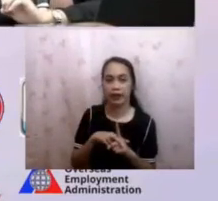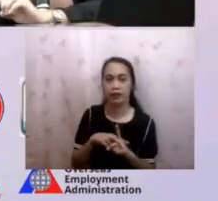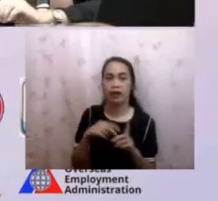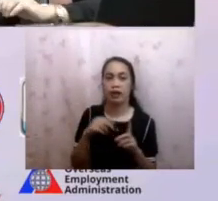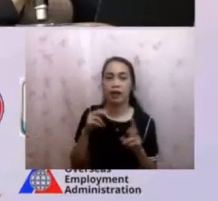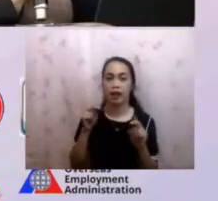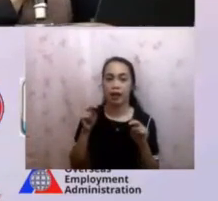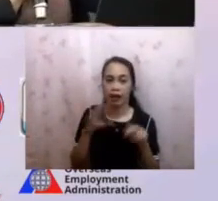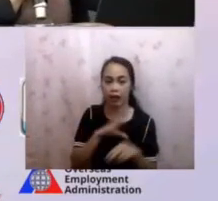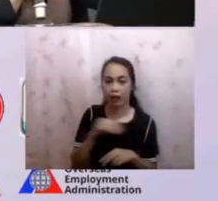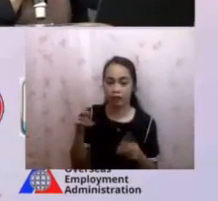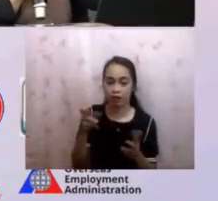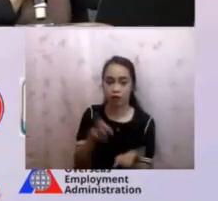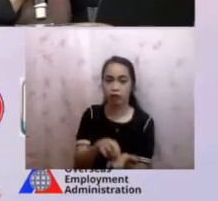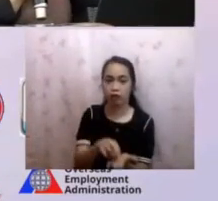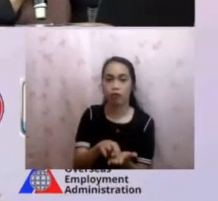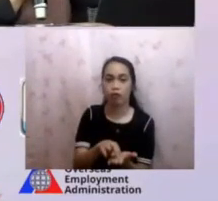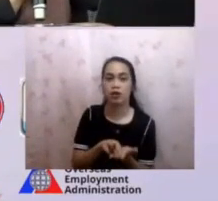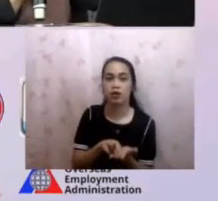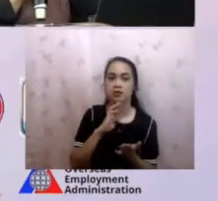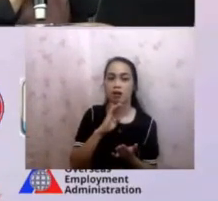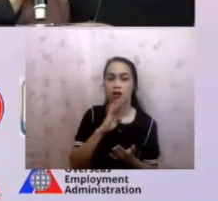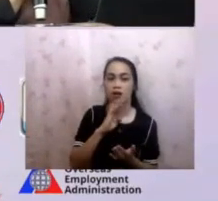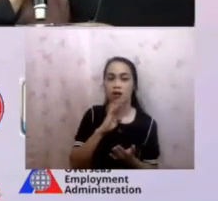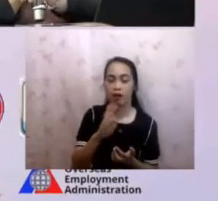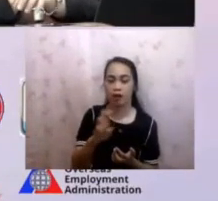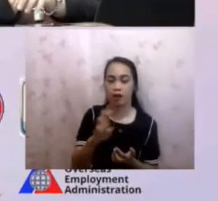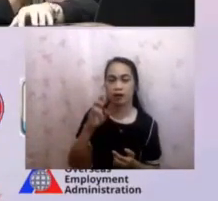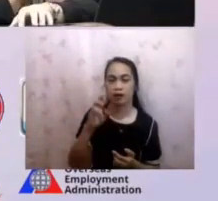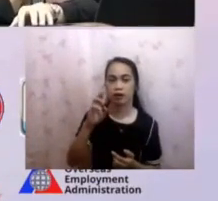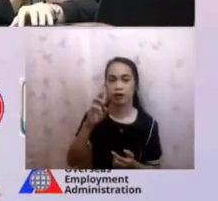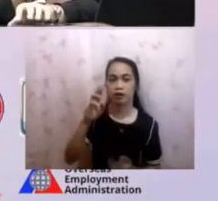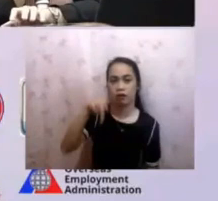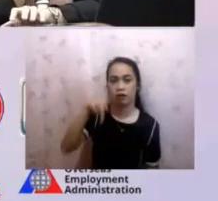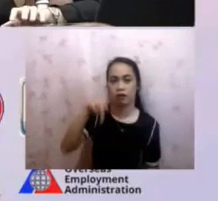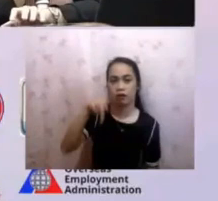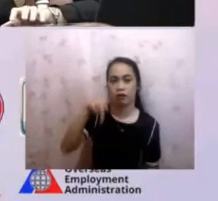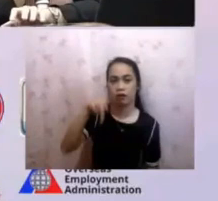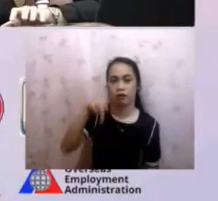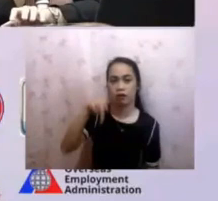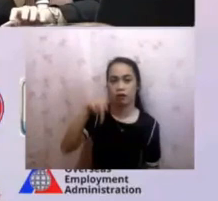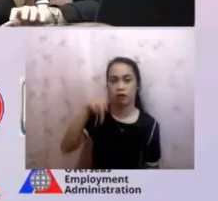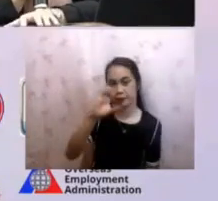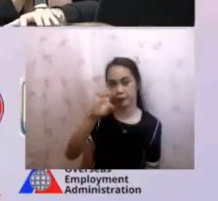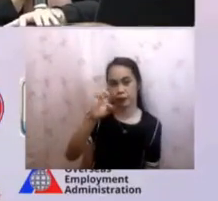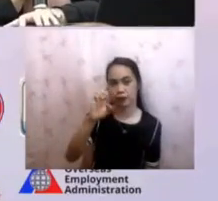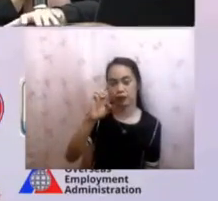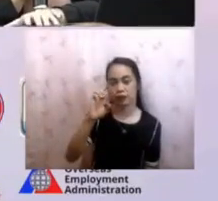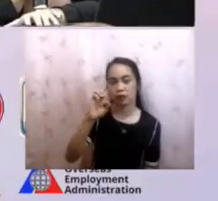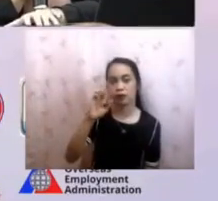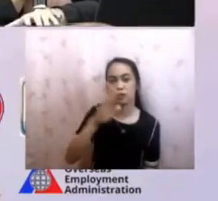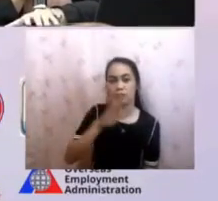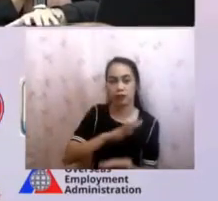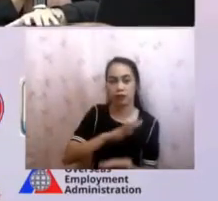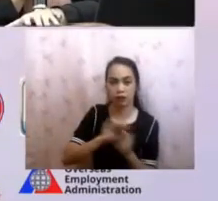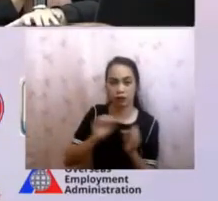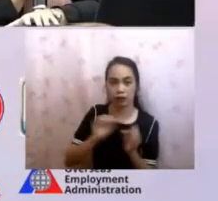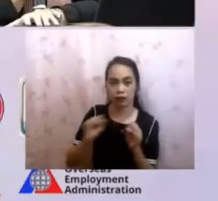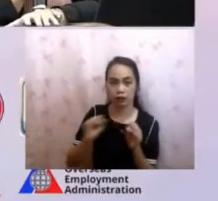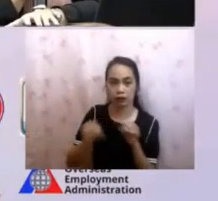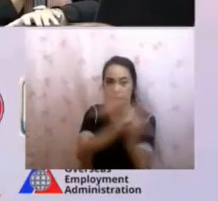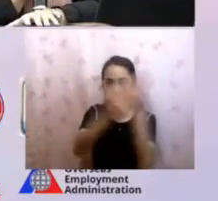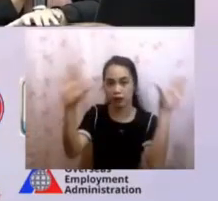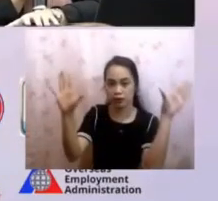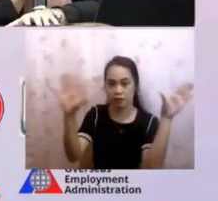certificate, NBI, barangay clearance, medical certificate for public hospitals, birth certificate